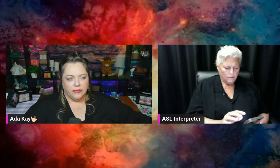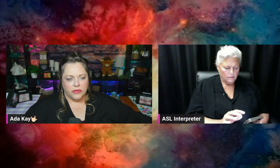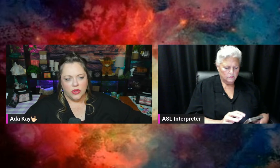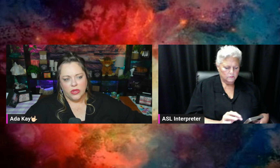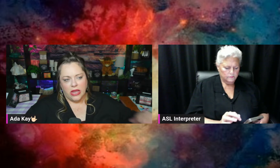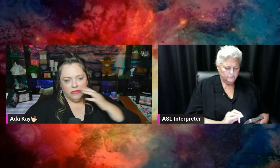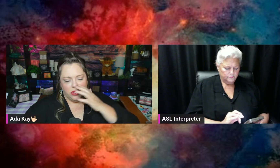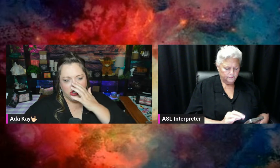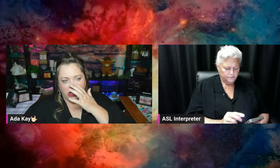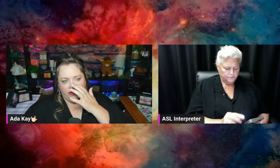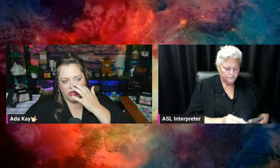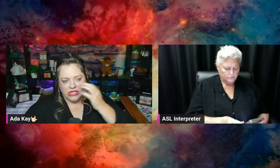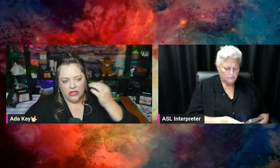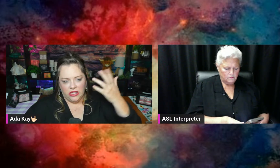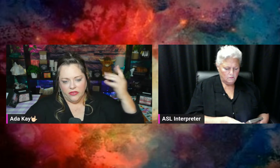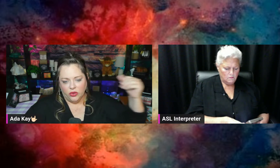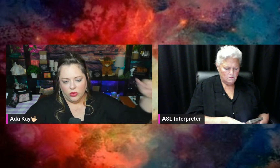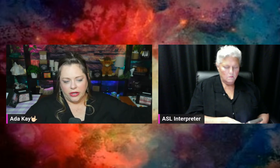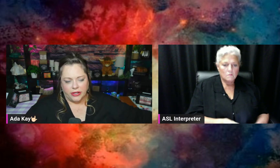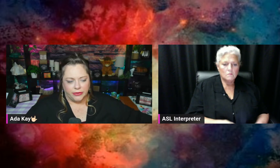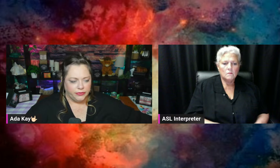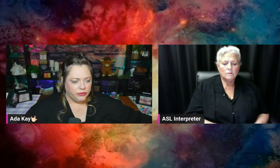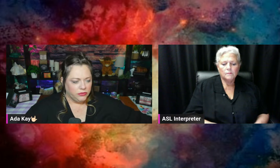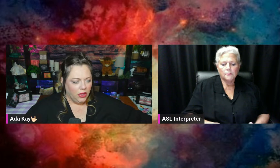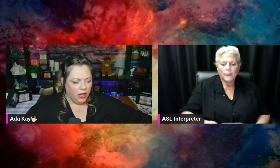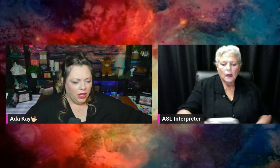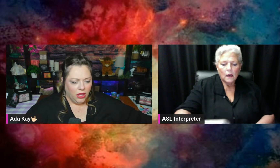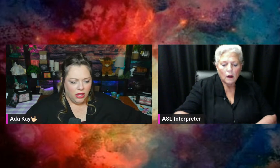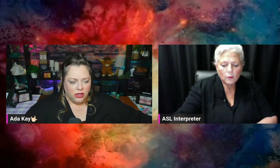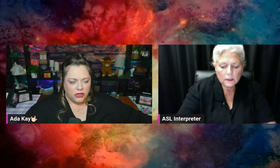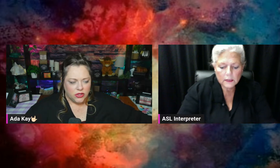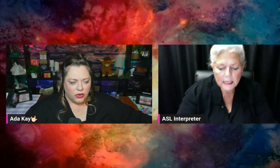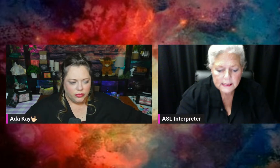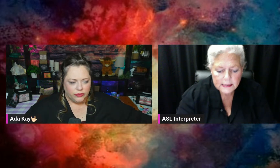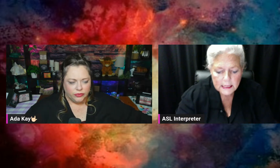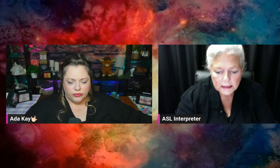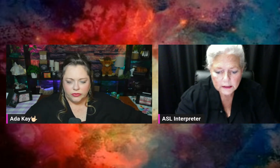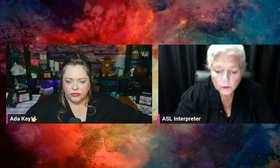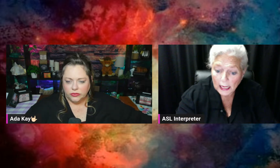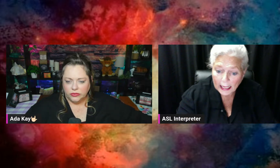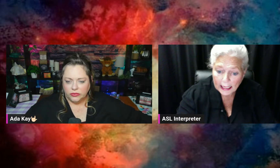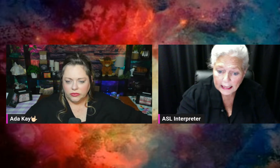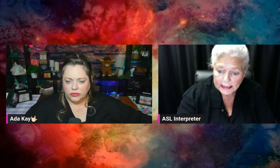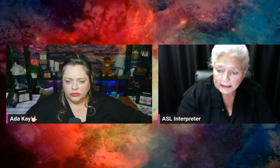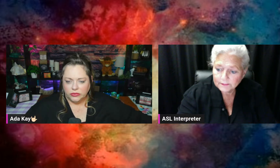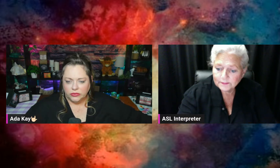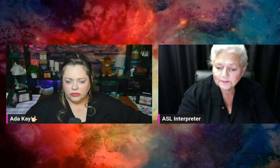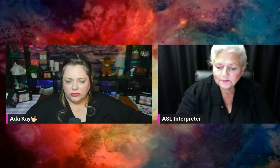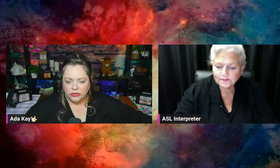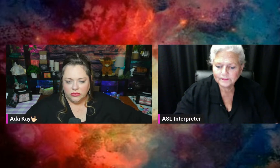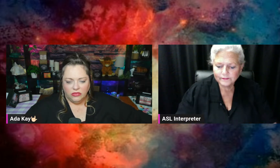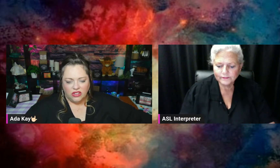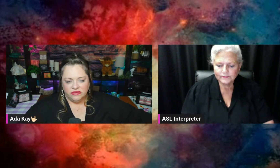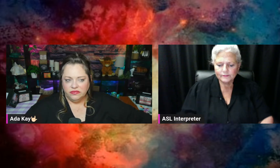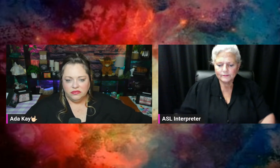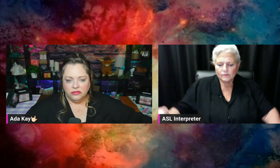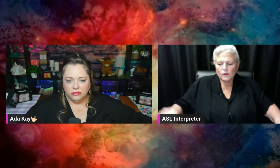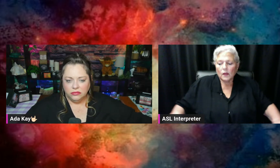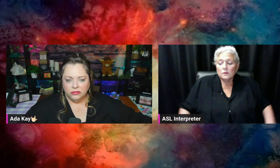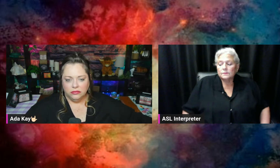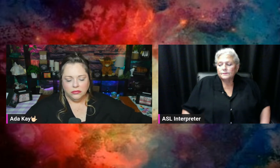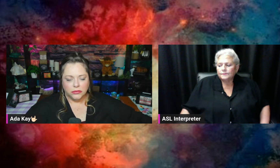Okay. So they just have the ceiling view right now. Oh, we're looking So- at the ceiling. Do we like it? No,